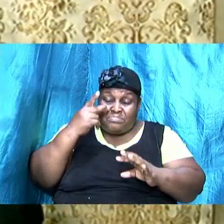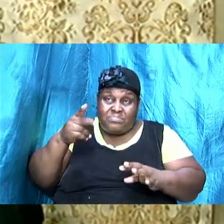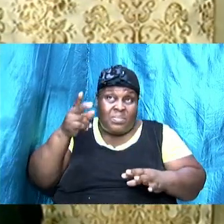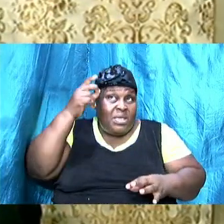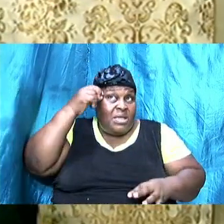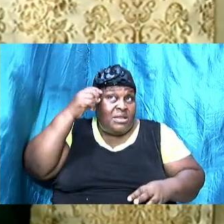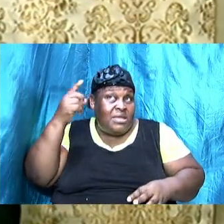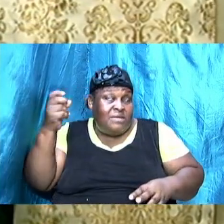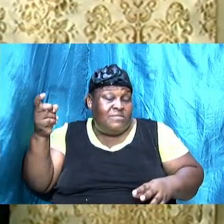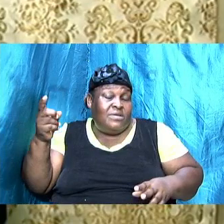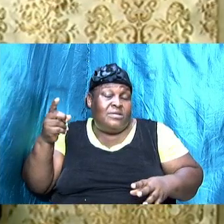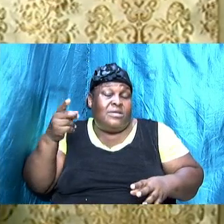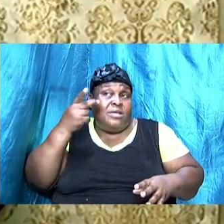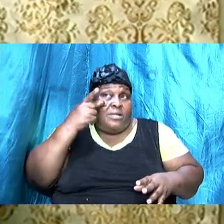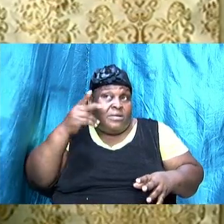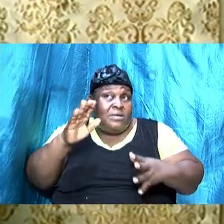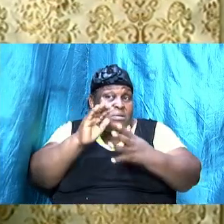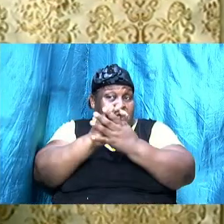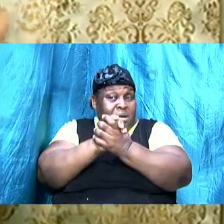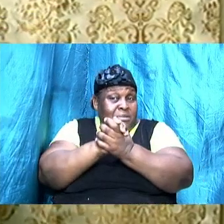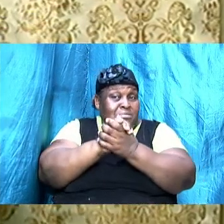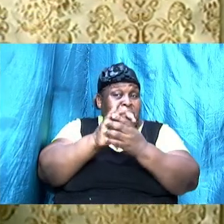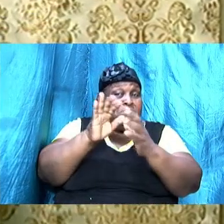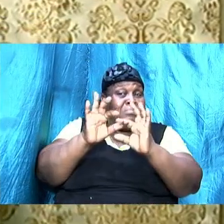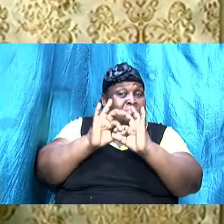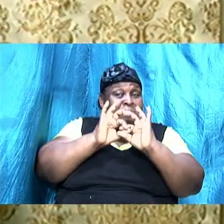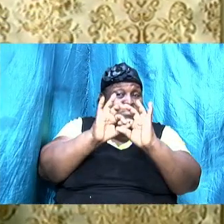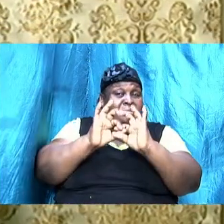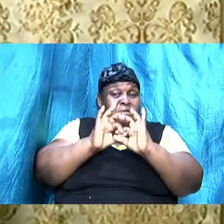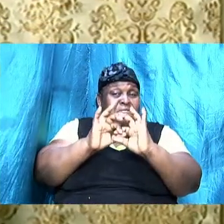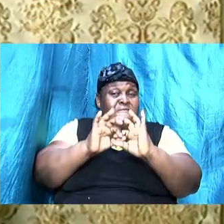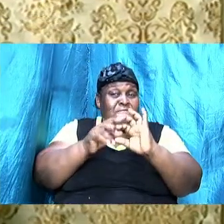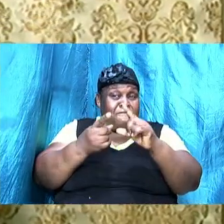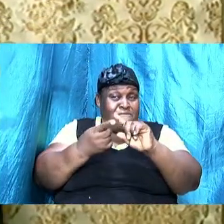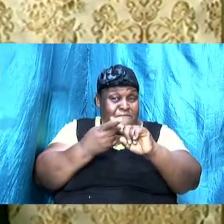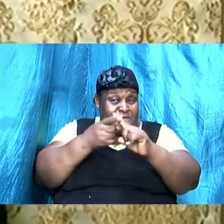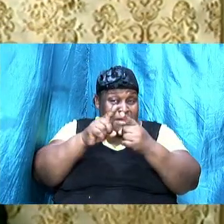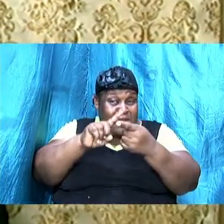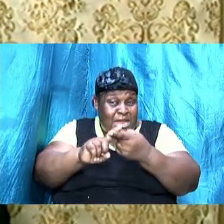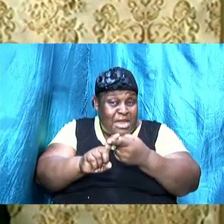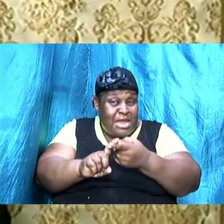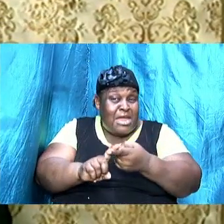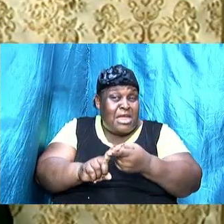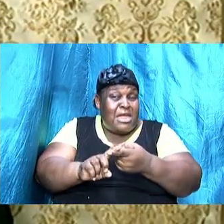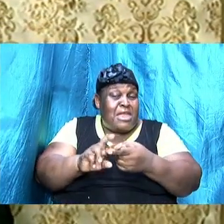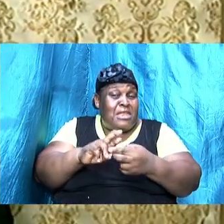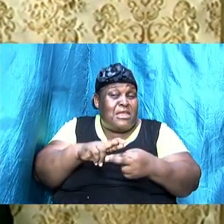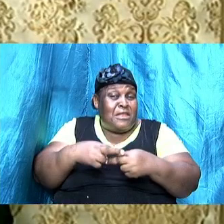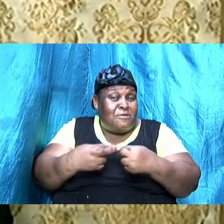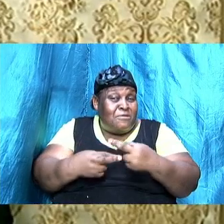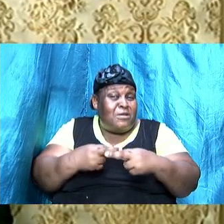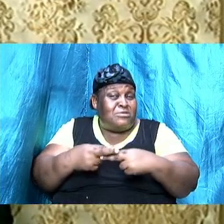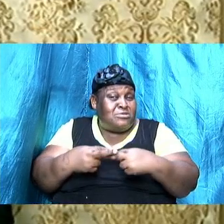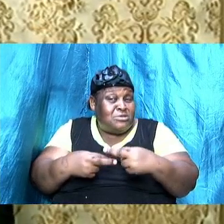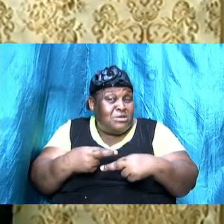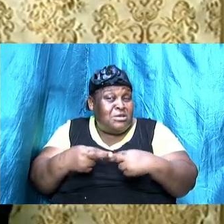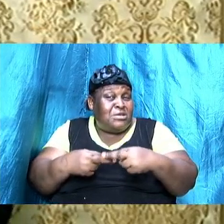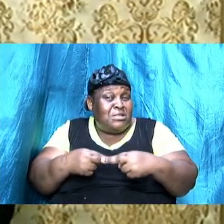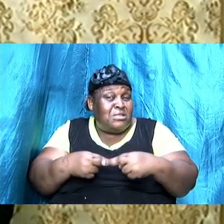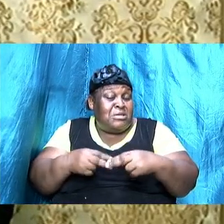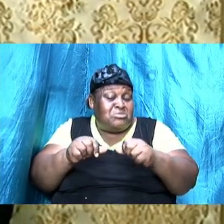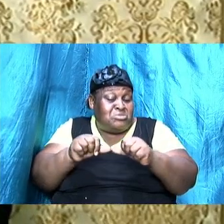marriage relationship. It looked at just friends. You know, friend, there is a friend that sticks closer than a